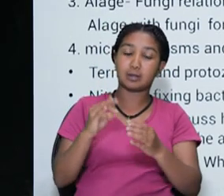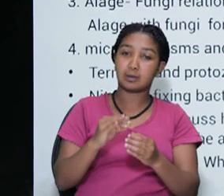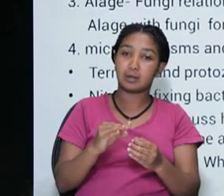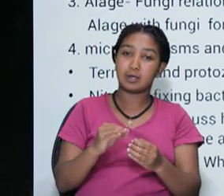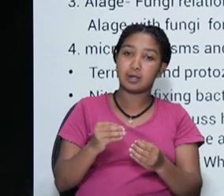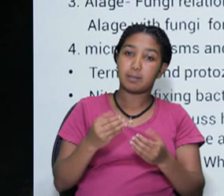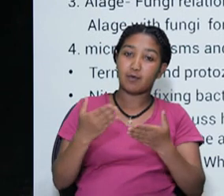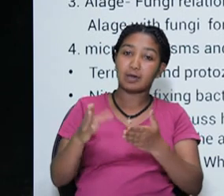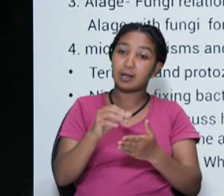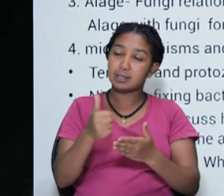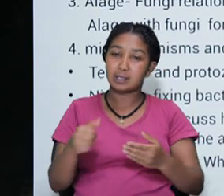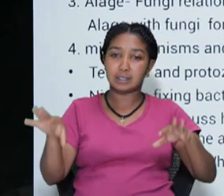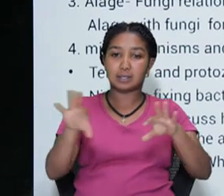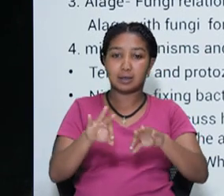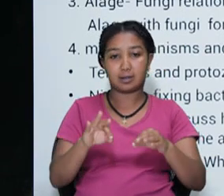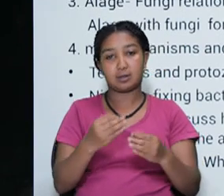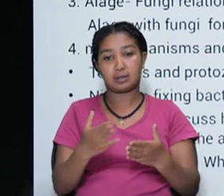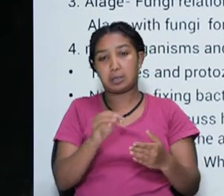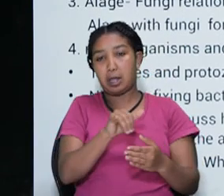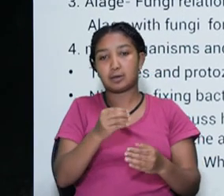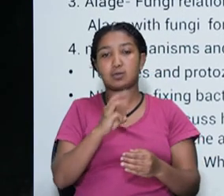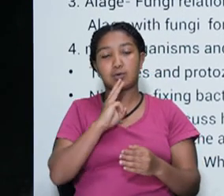other necessary things like as water.